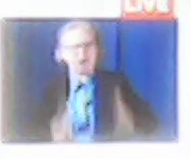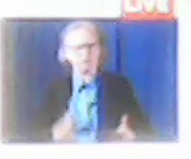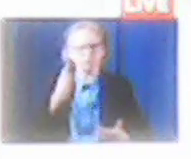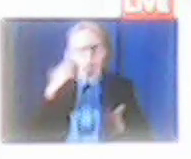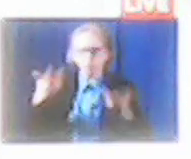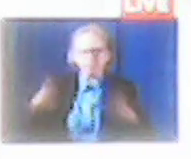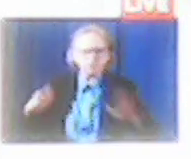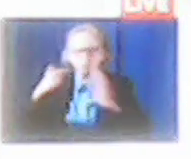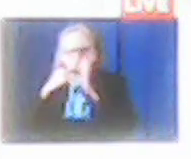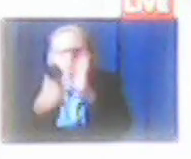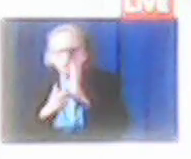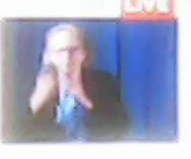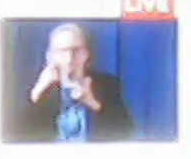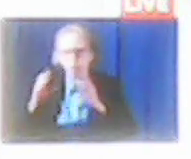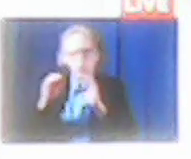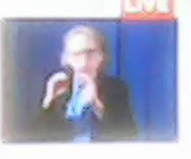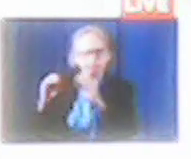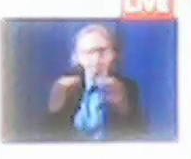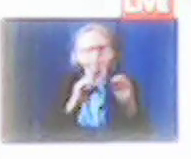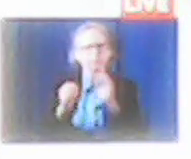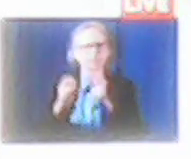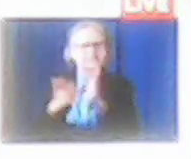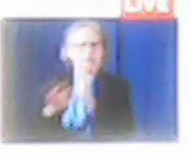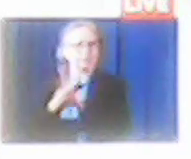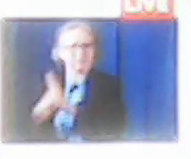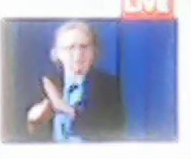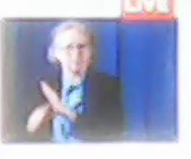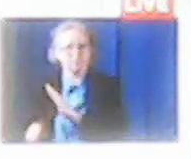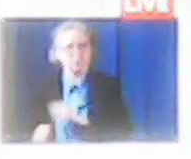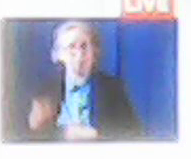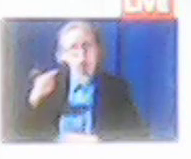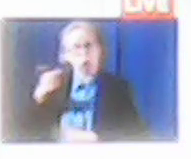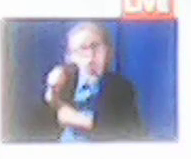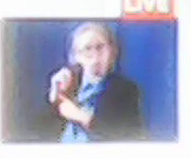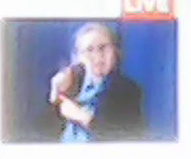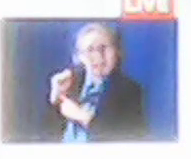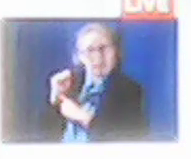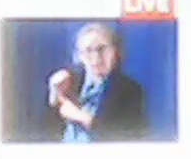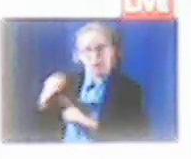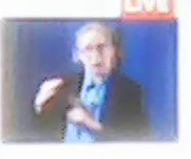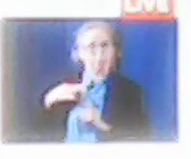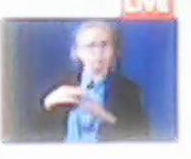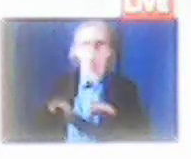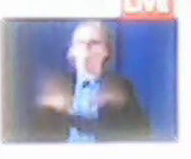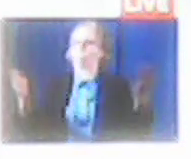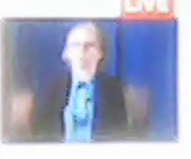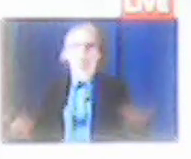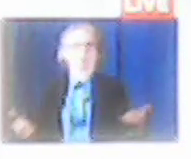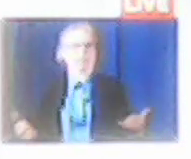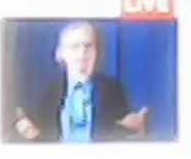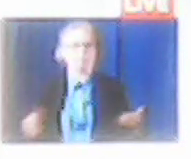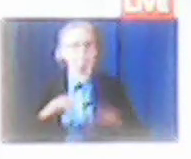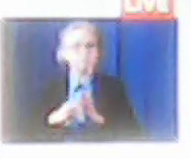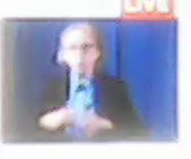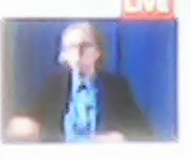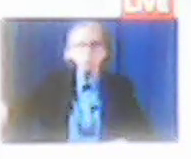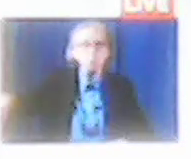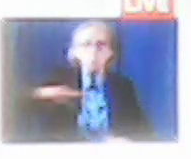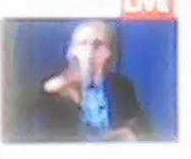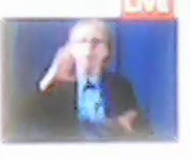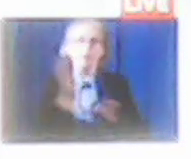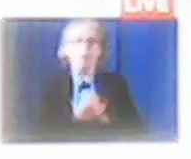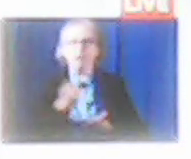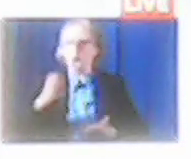landscape. And so we're announcing today the $2.5 million grant opportunity under the Individual Micro-Credential